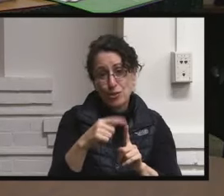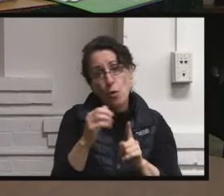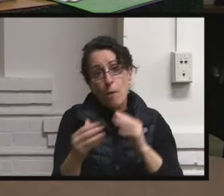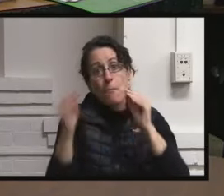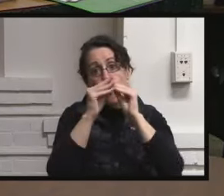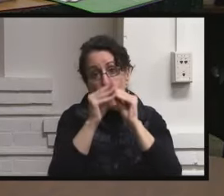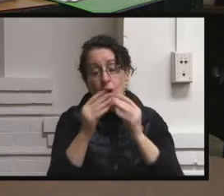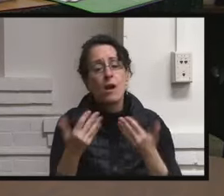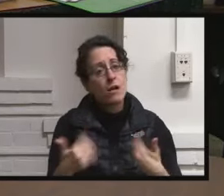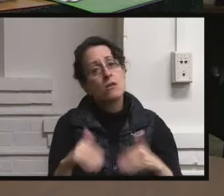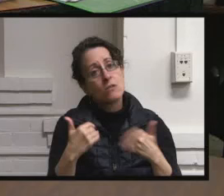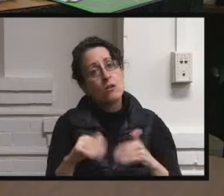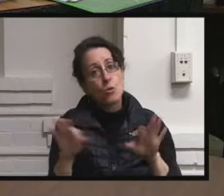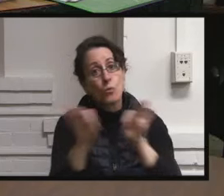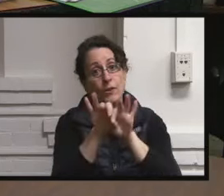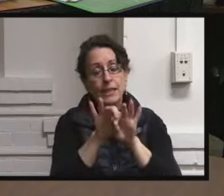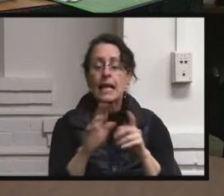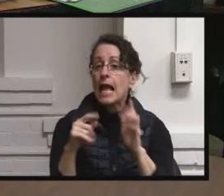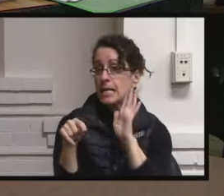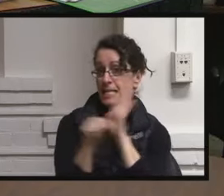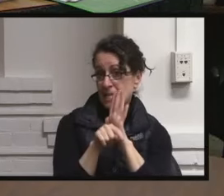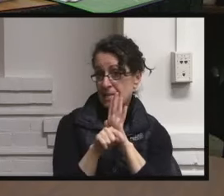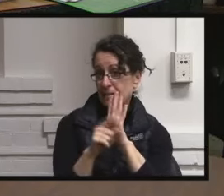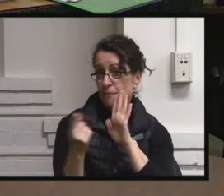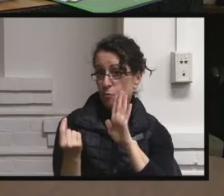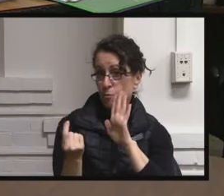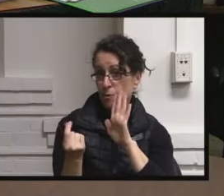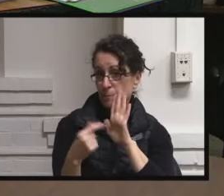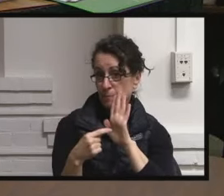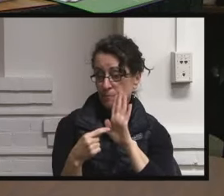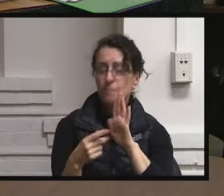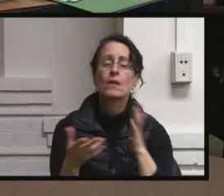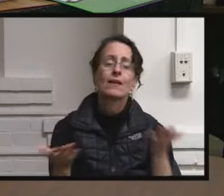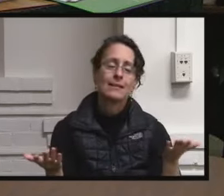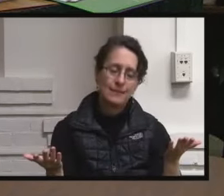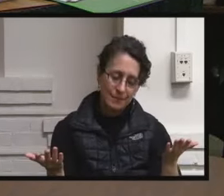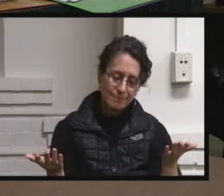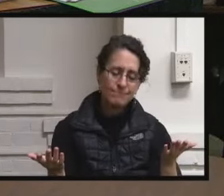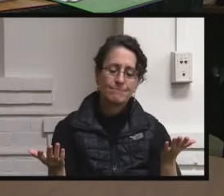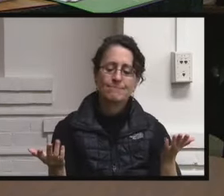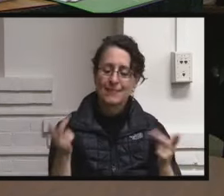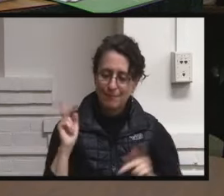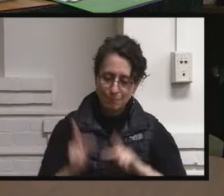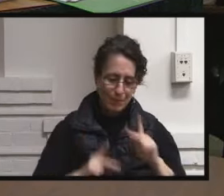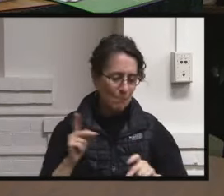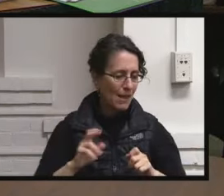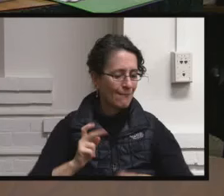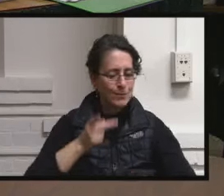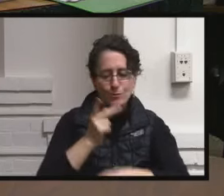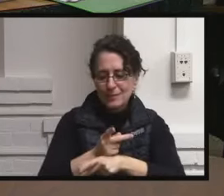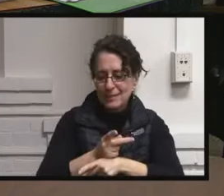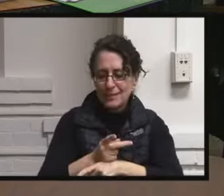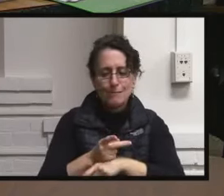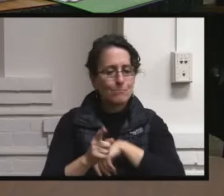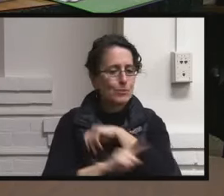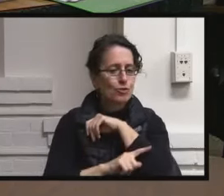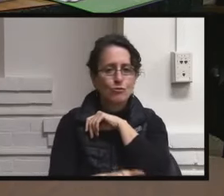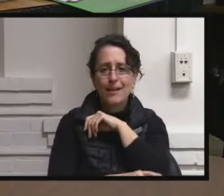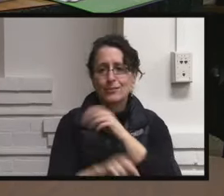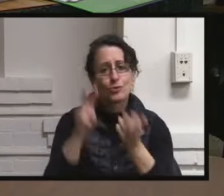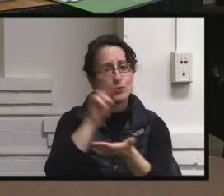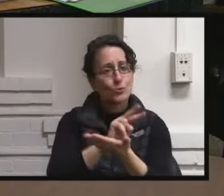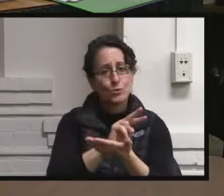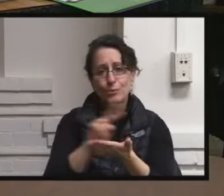change. So the downsides are that individuals will have to store their garbage for longer.